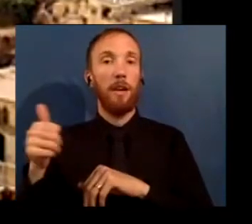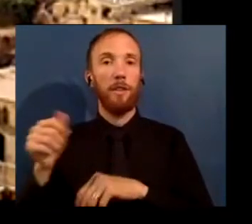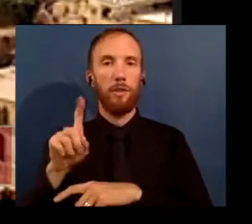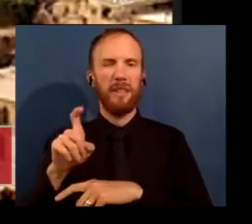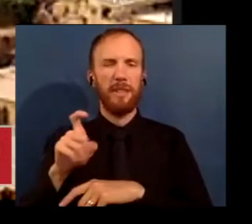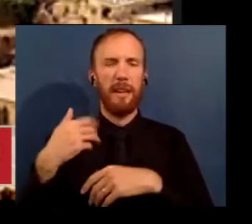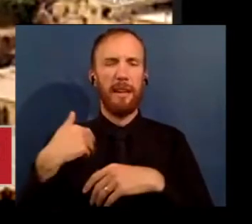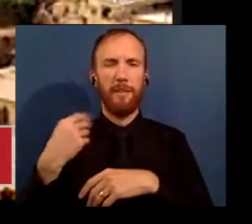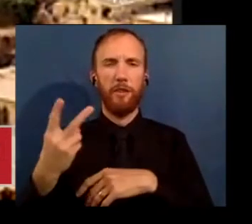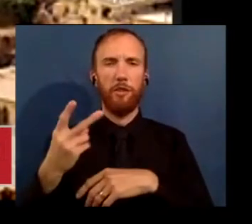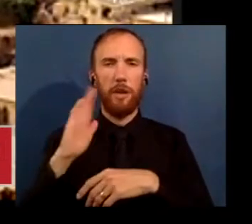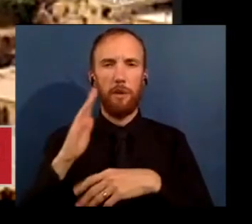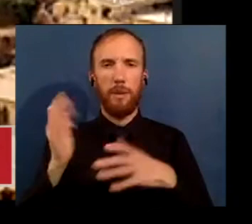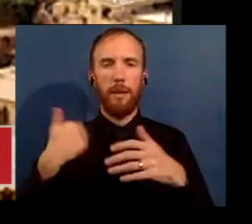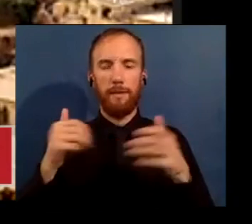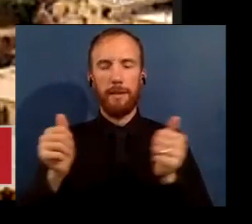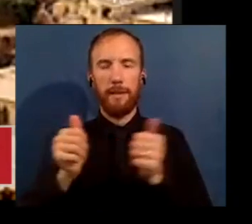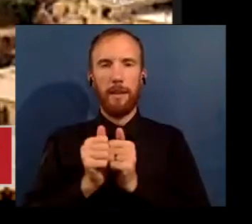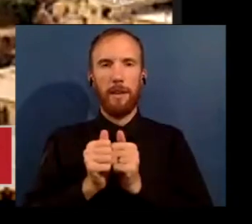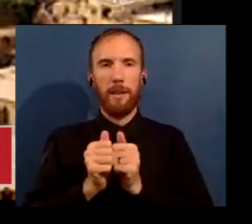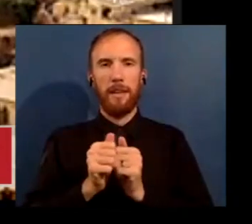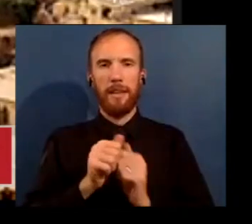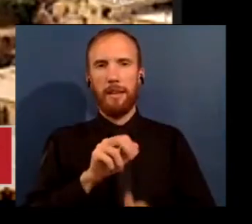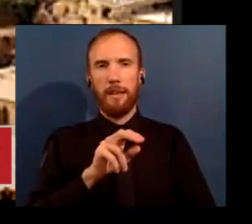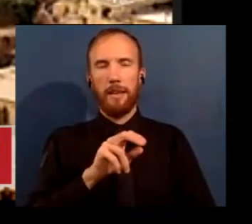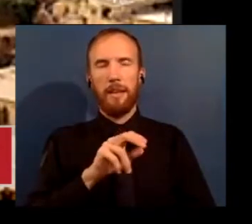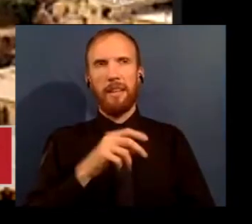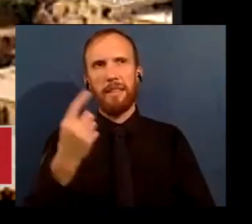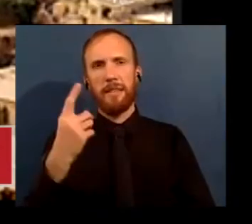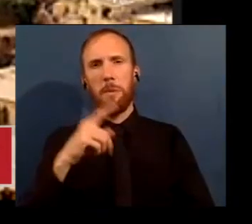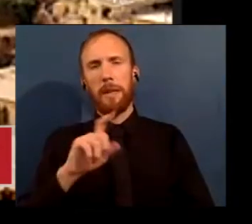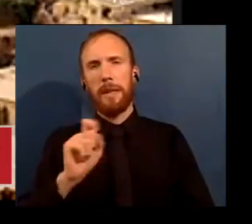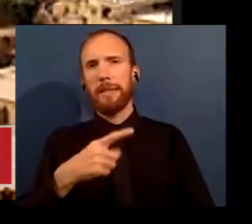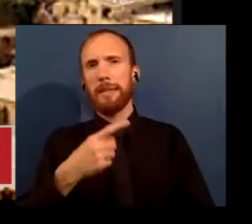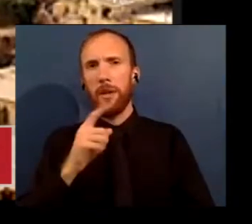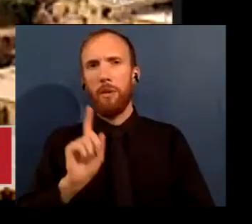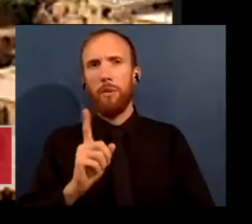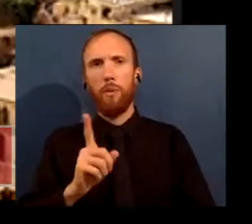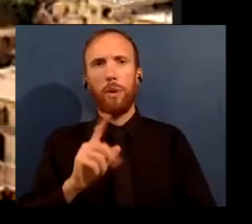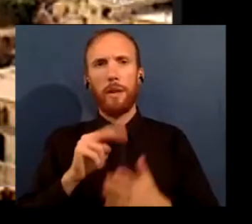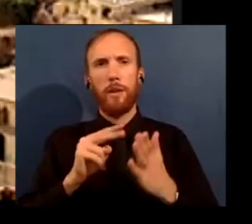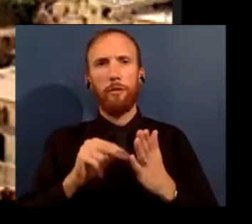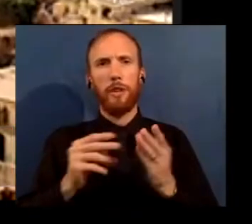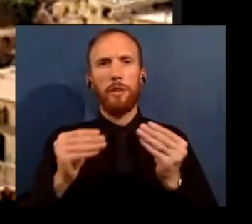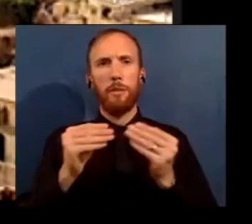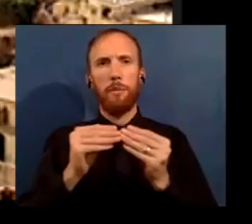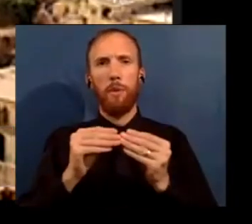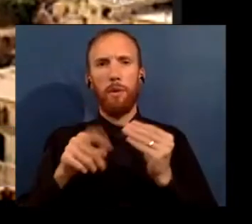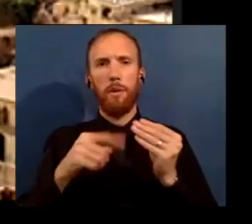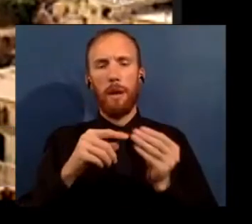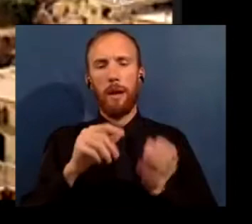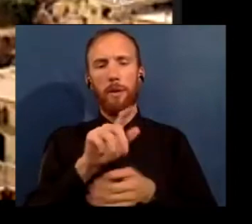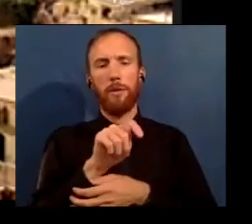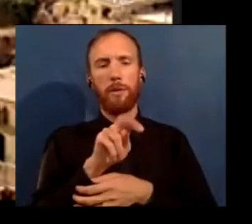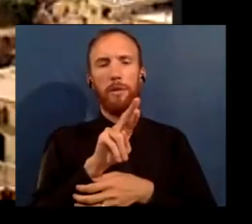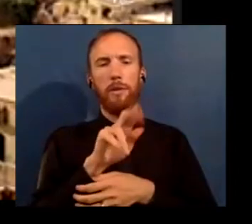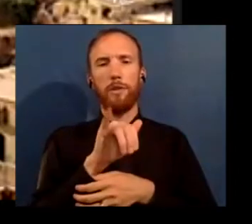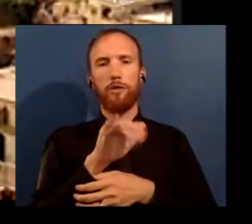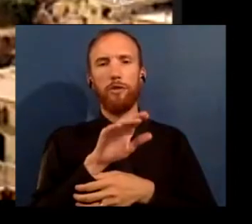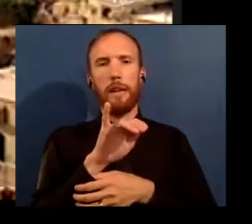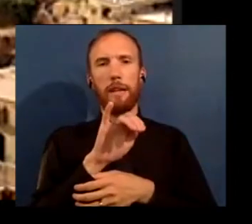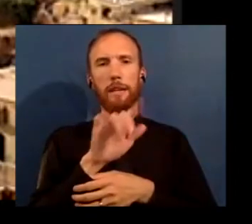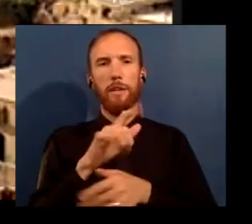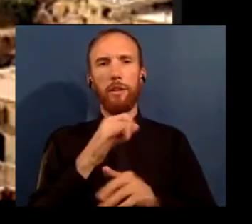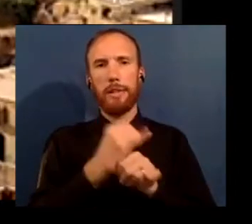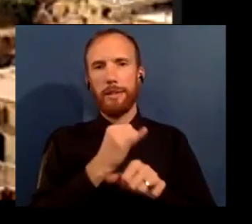together. Vijay, someone was just asking where they can read more about the Tricontinental Institute and their